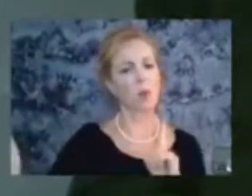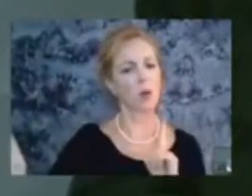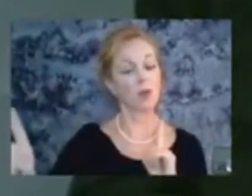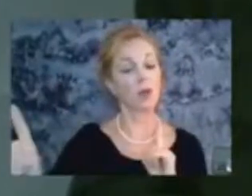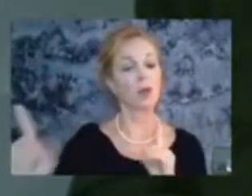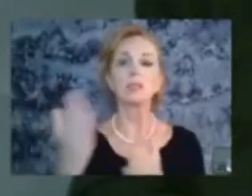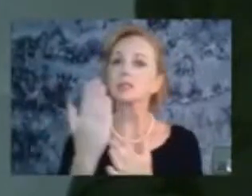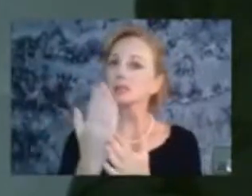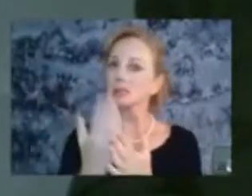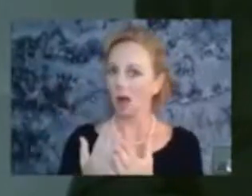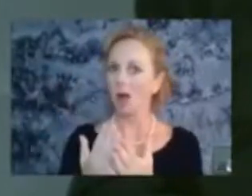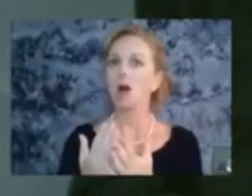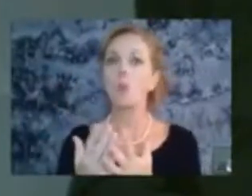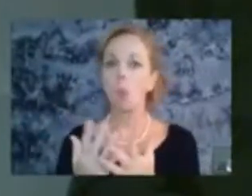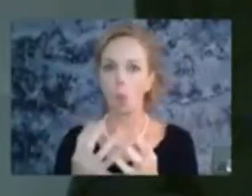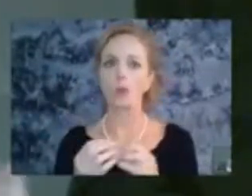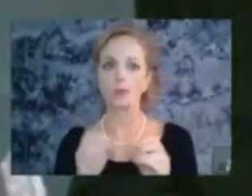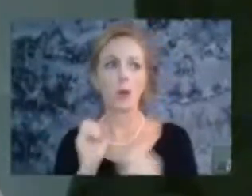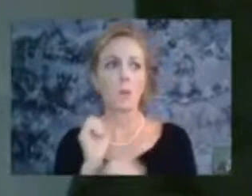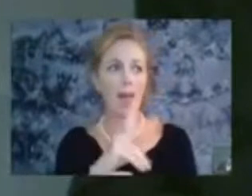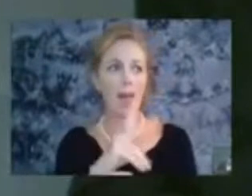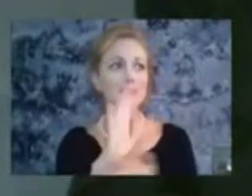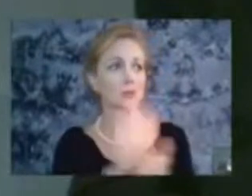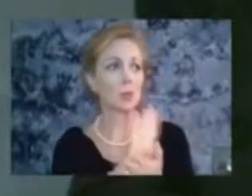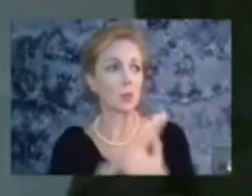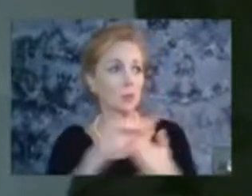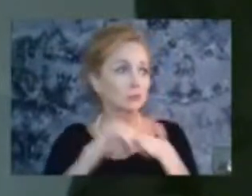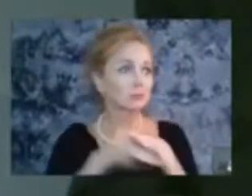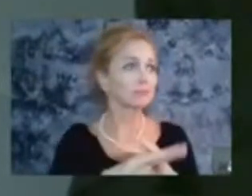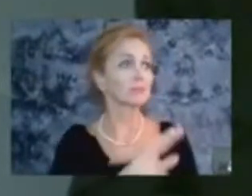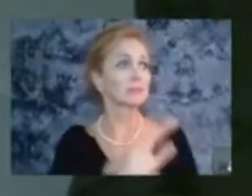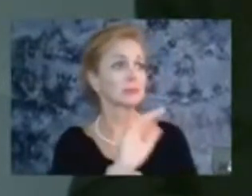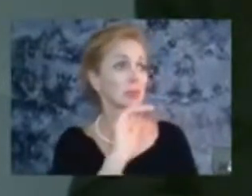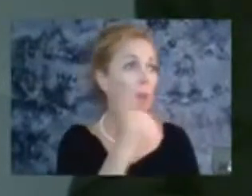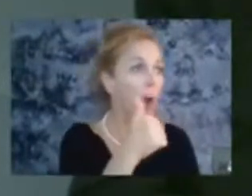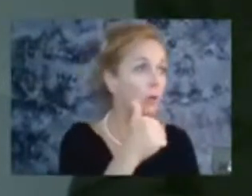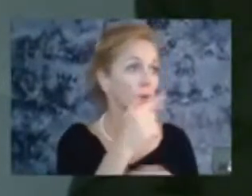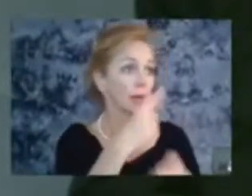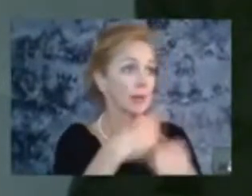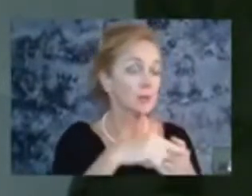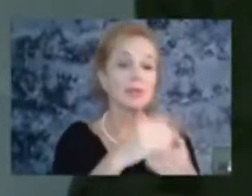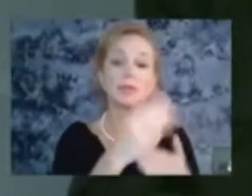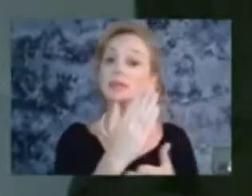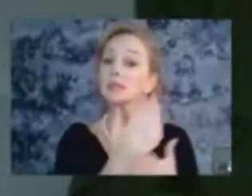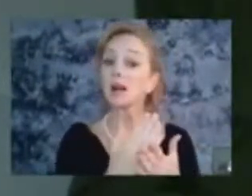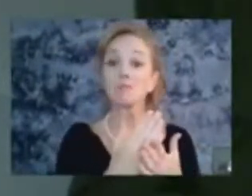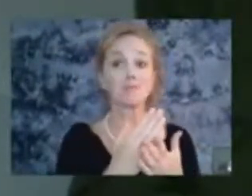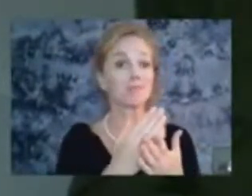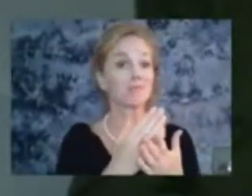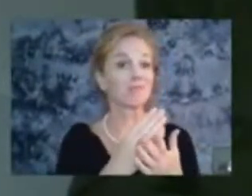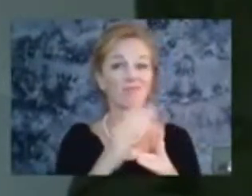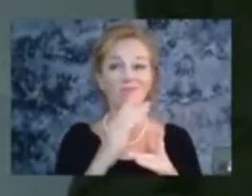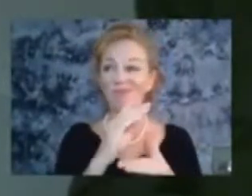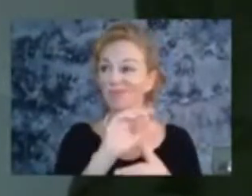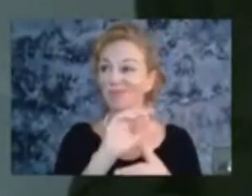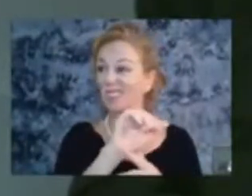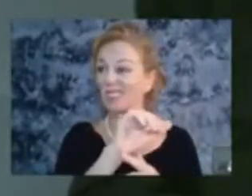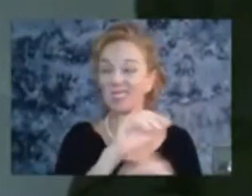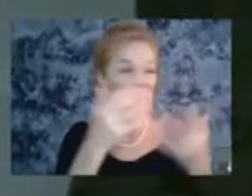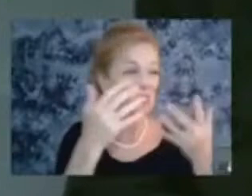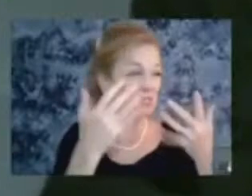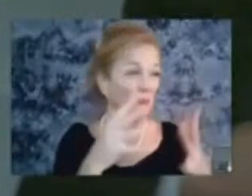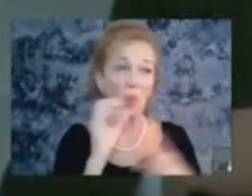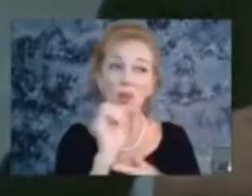week. I don't know. There's some that I just don't think they ever want to go back, period. And it's across the board in this community. Our